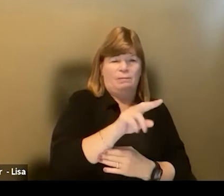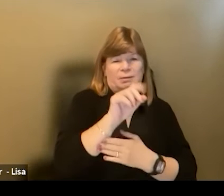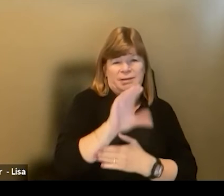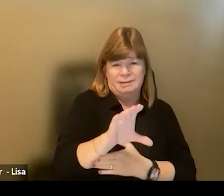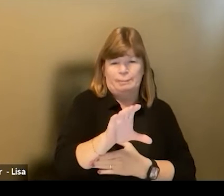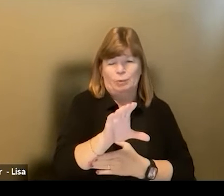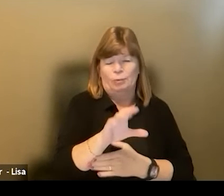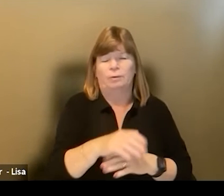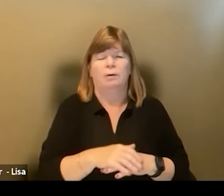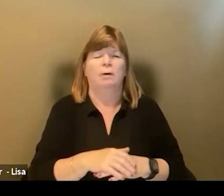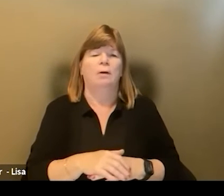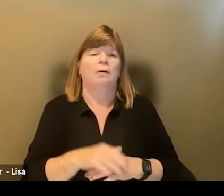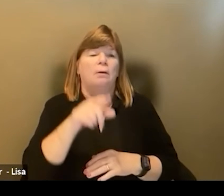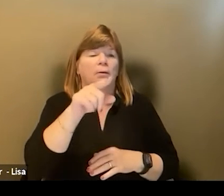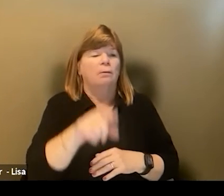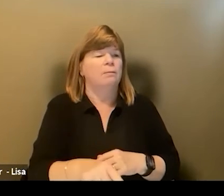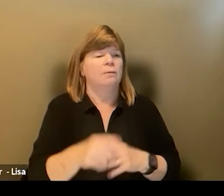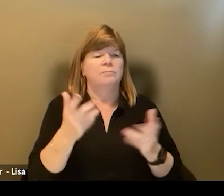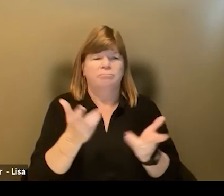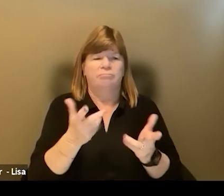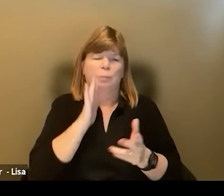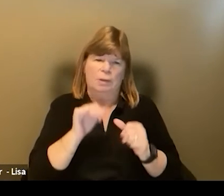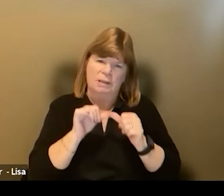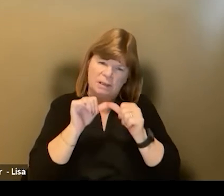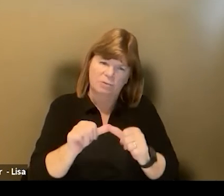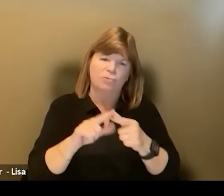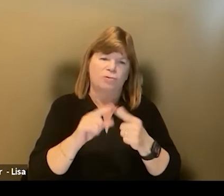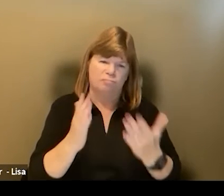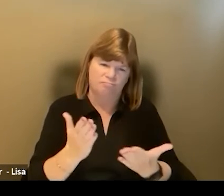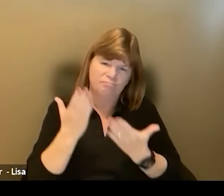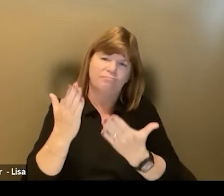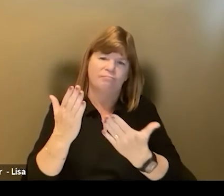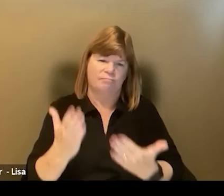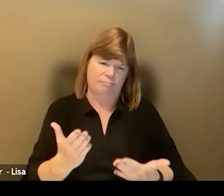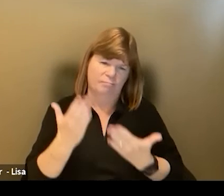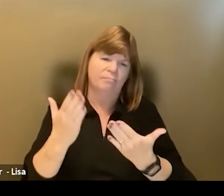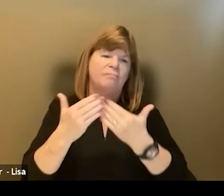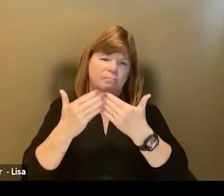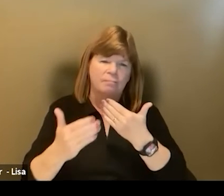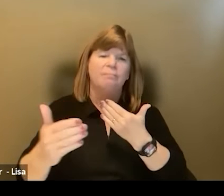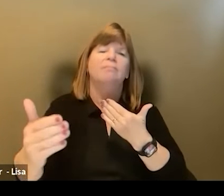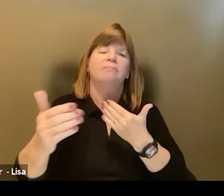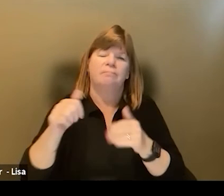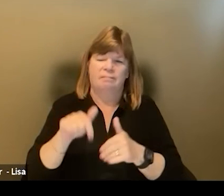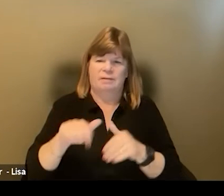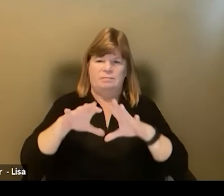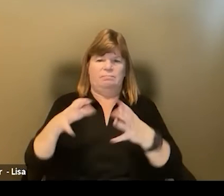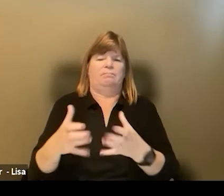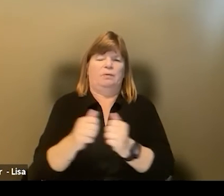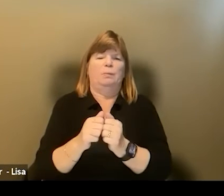public comment period. And these are items that will continue to be proposed going forward in this set of